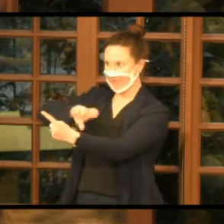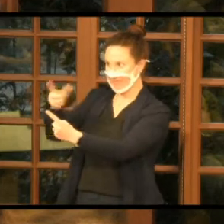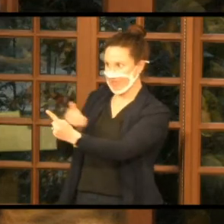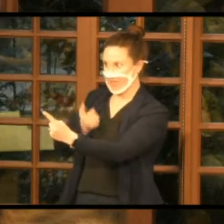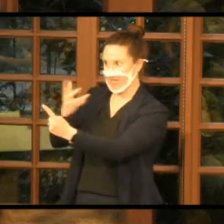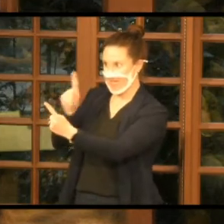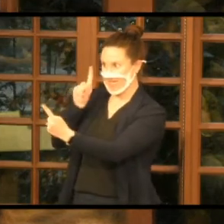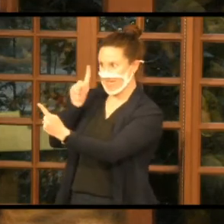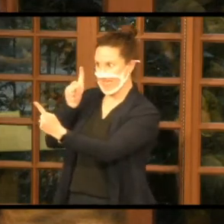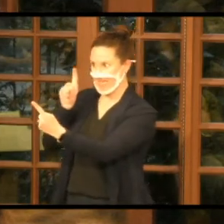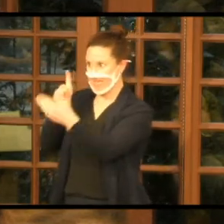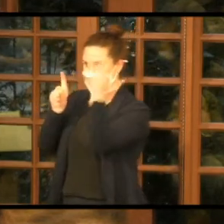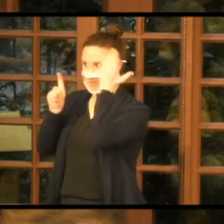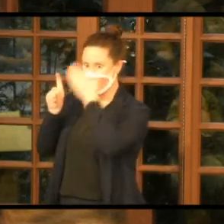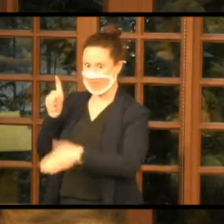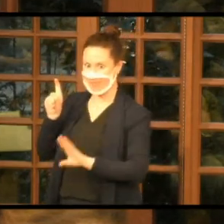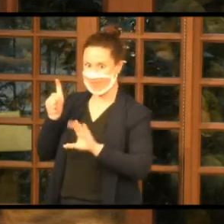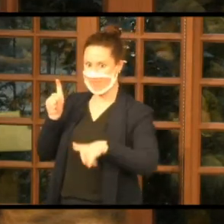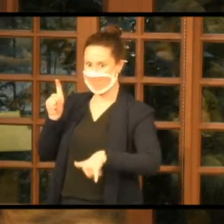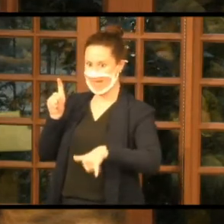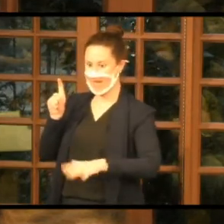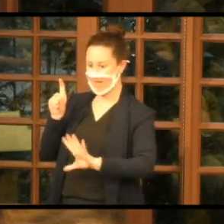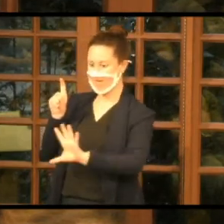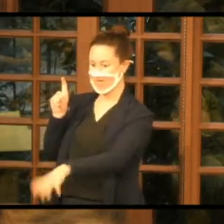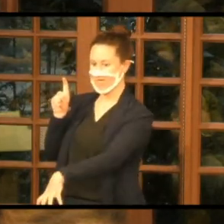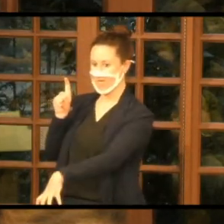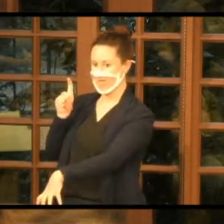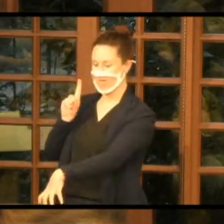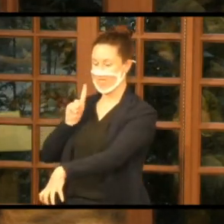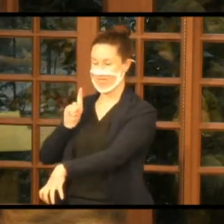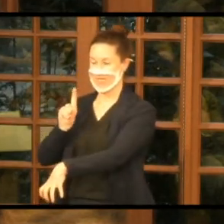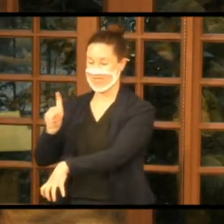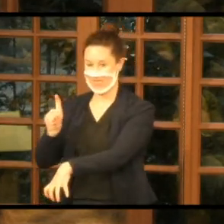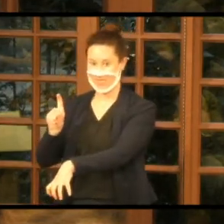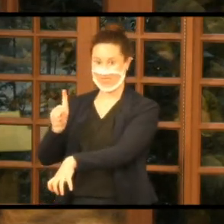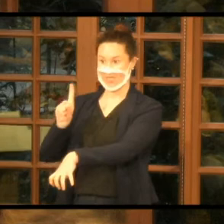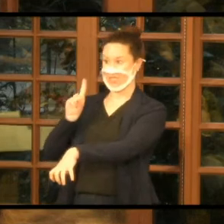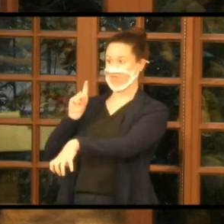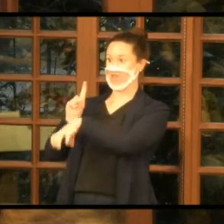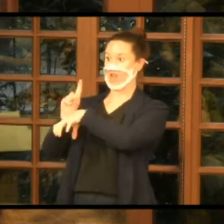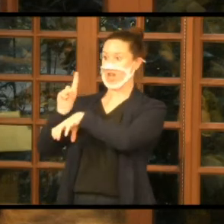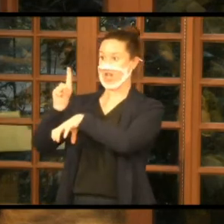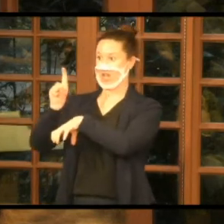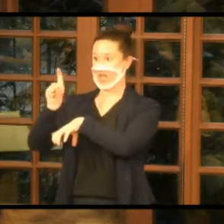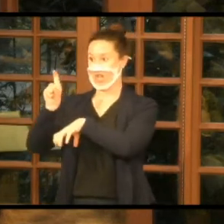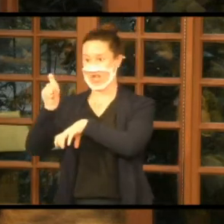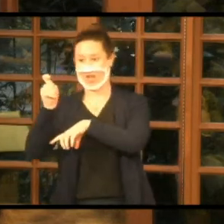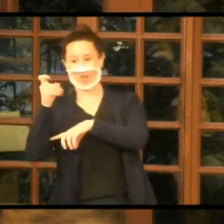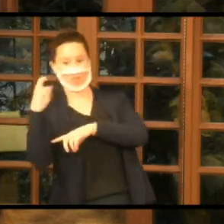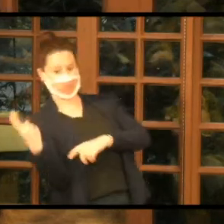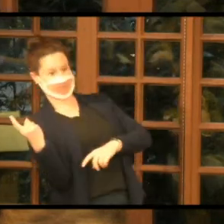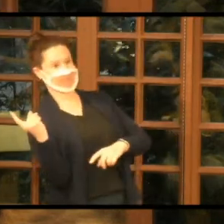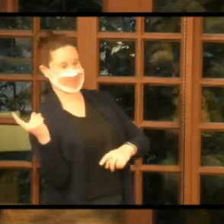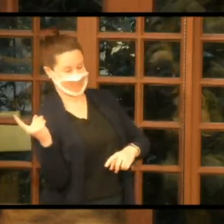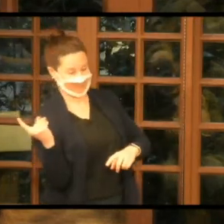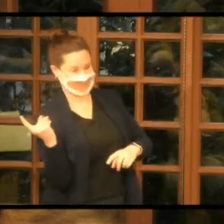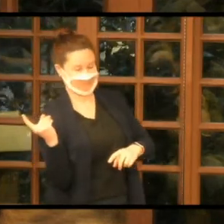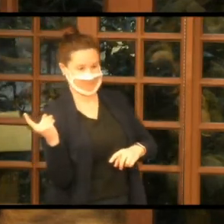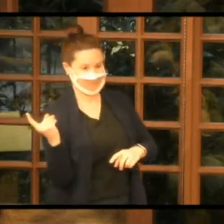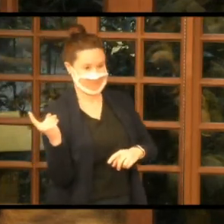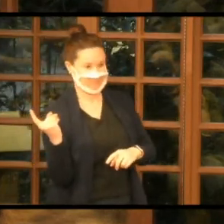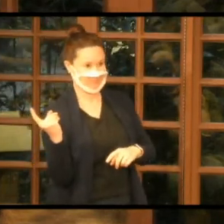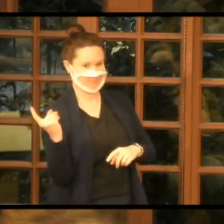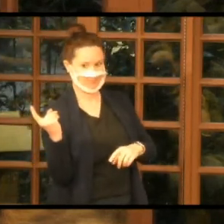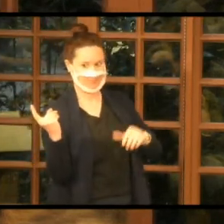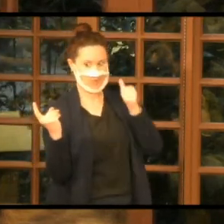see the monogram tote bag in her path. Though at one point she had been falling forward, she somehow wound up on her back.